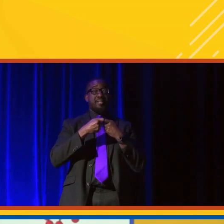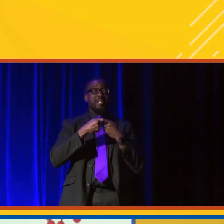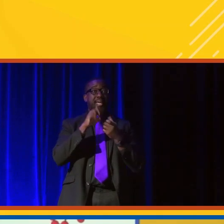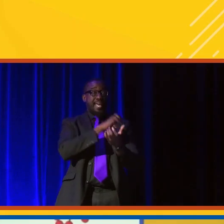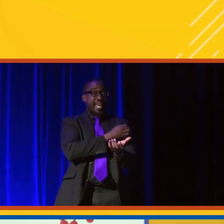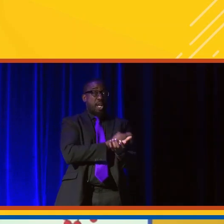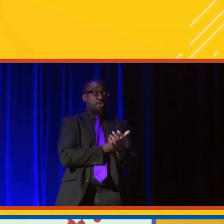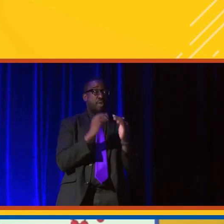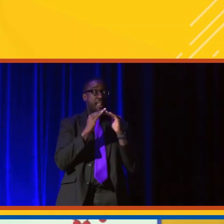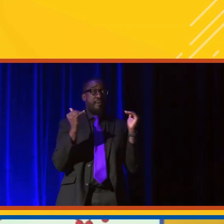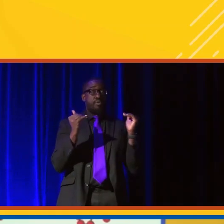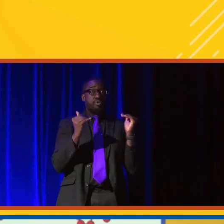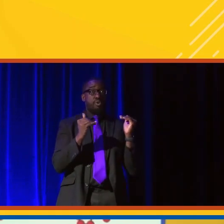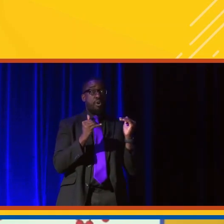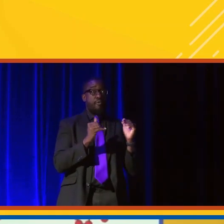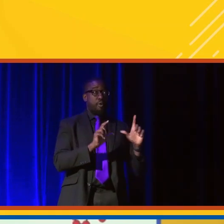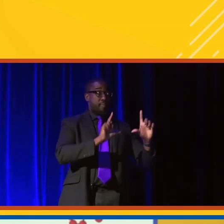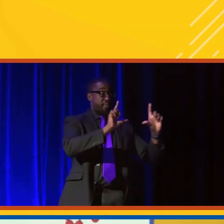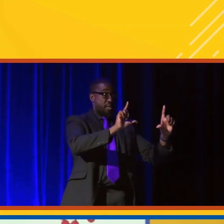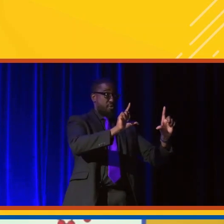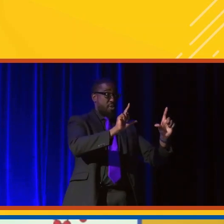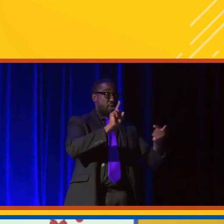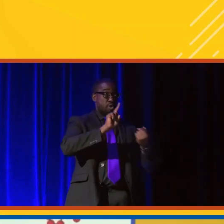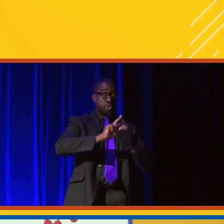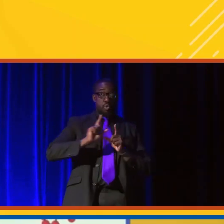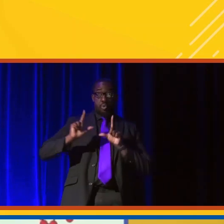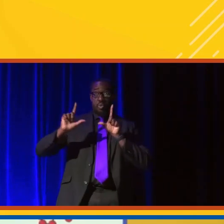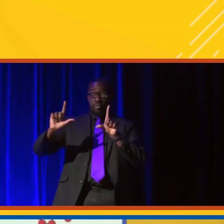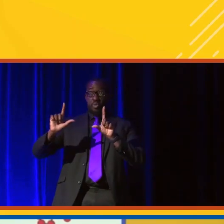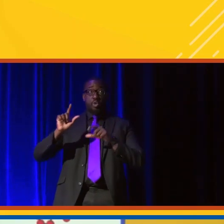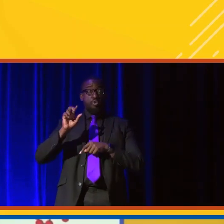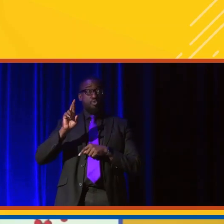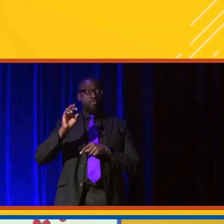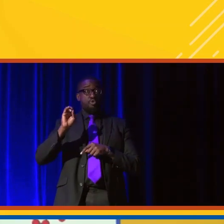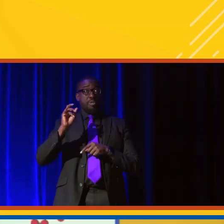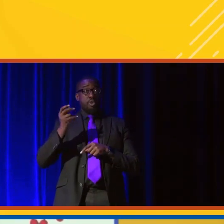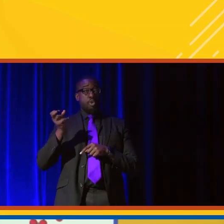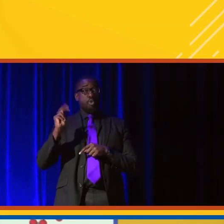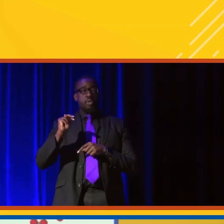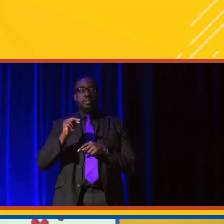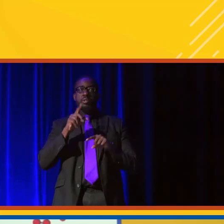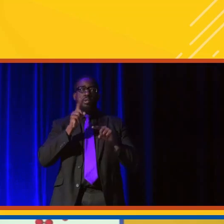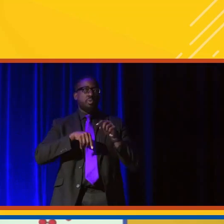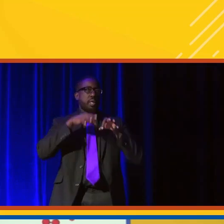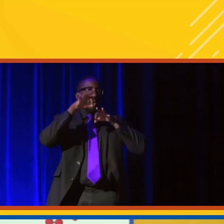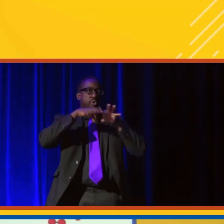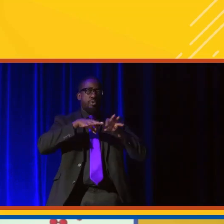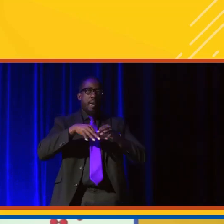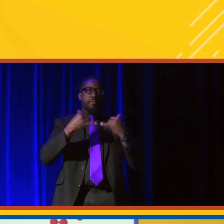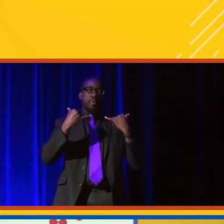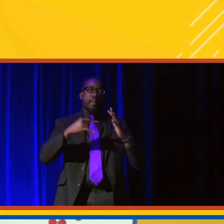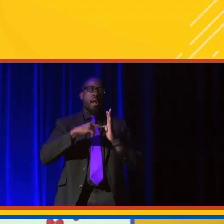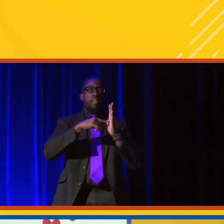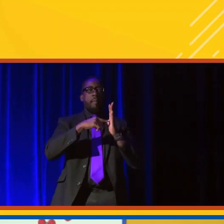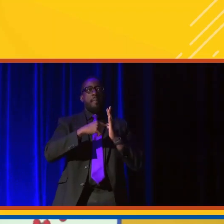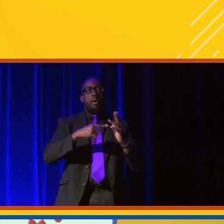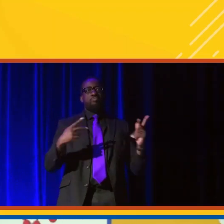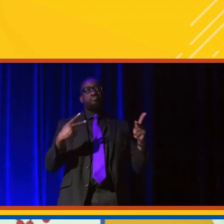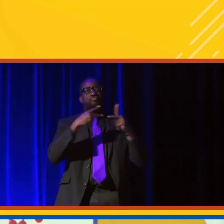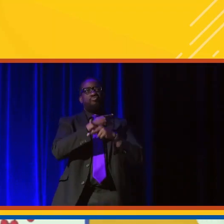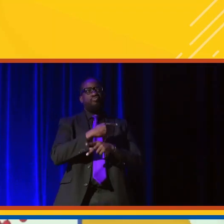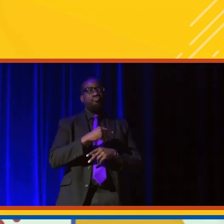from this resolution to this resolution, you can't really describe that transition anymore, so your model now becomes pretty bad at its job.